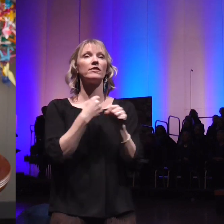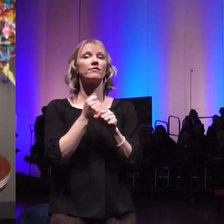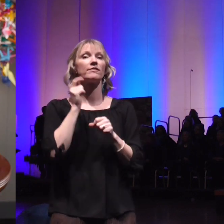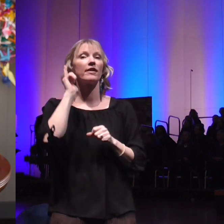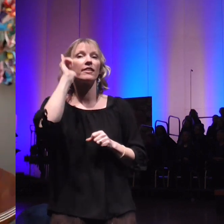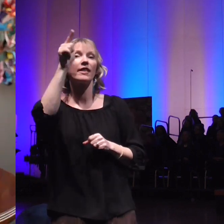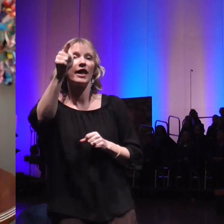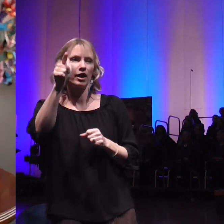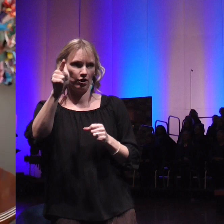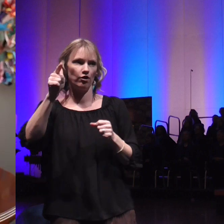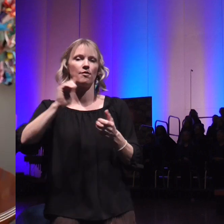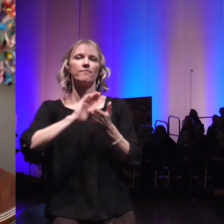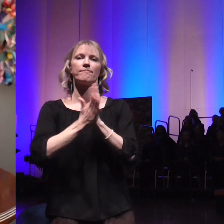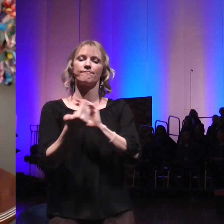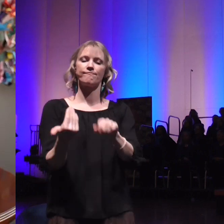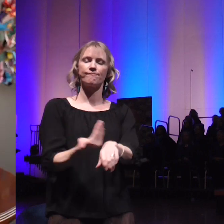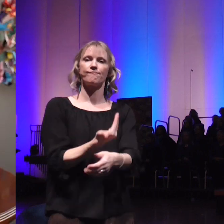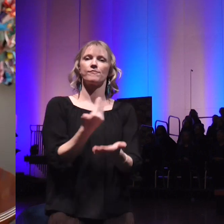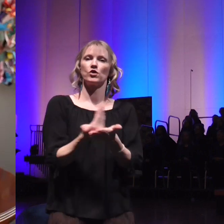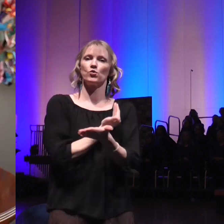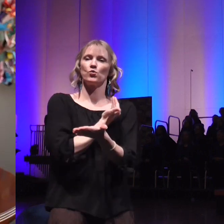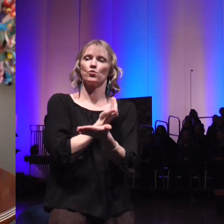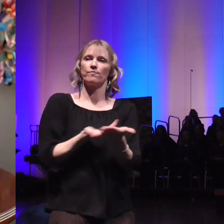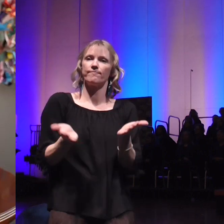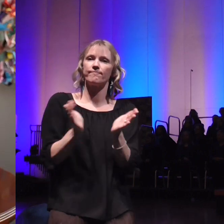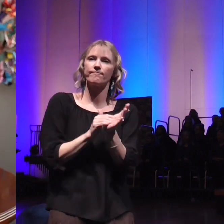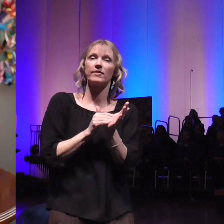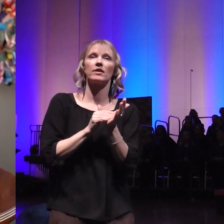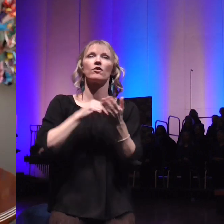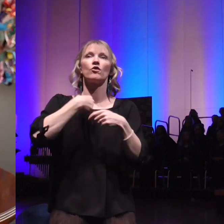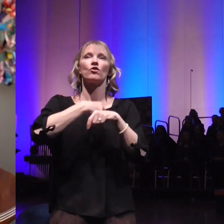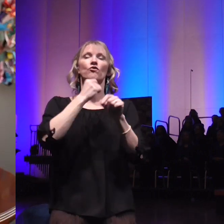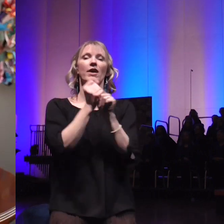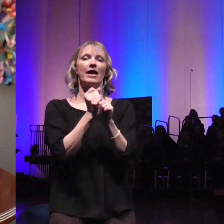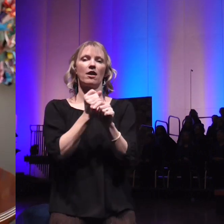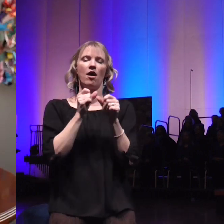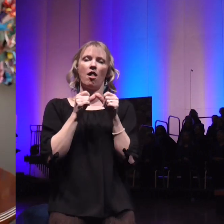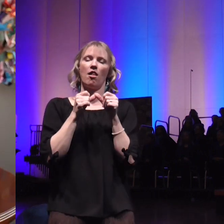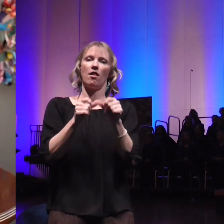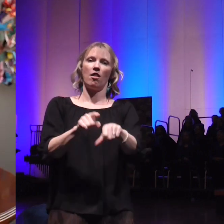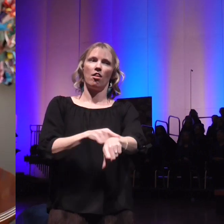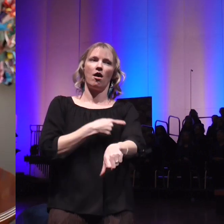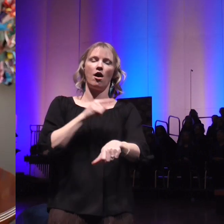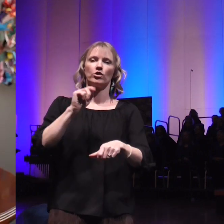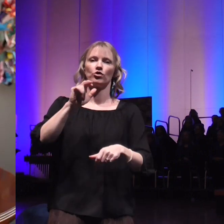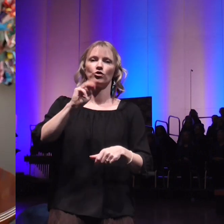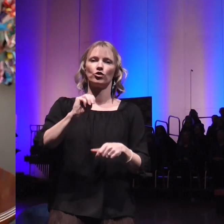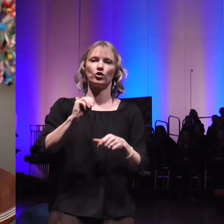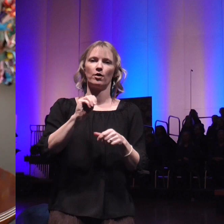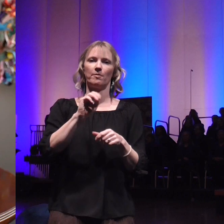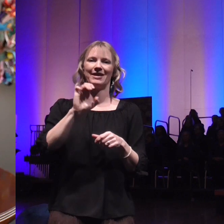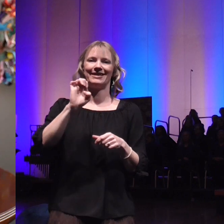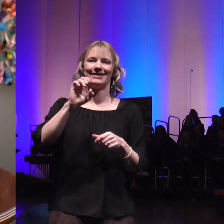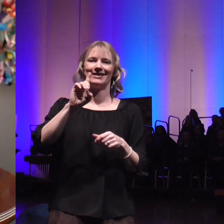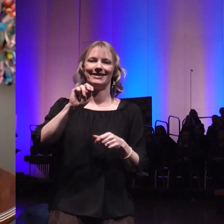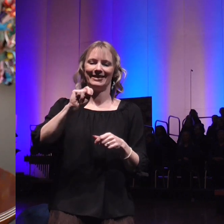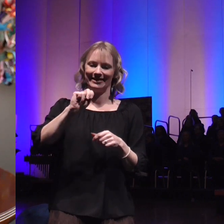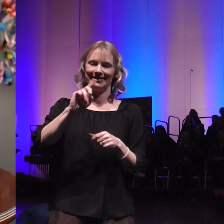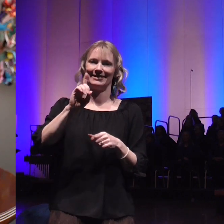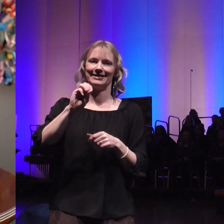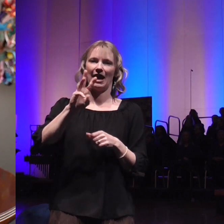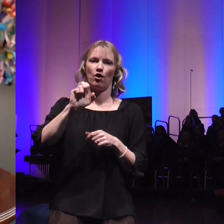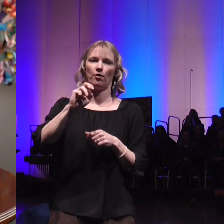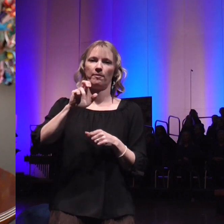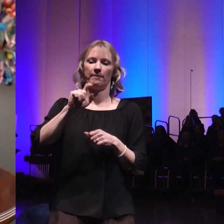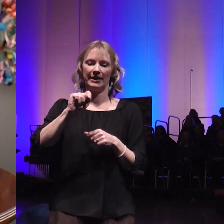was revived to create the long-term endowment for Mile High Church. And that's been its